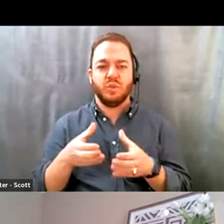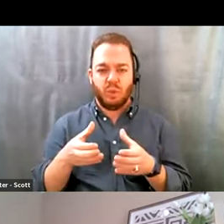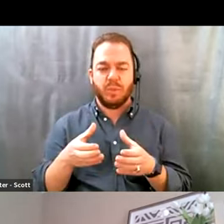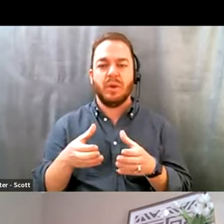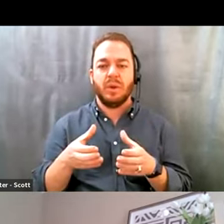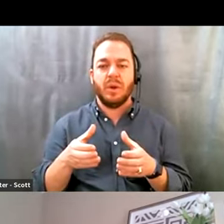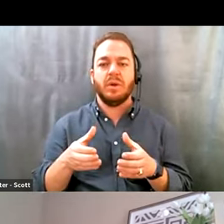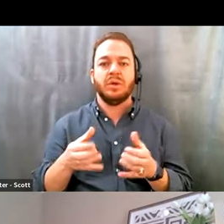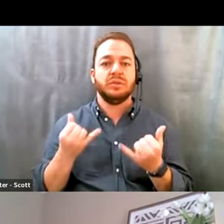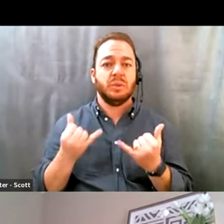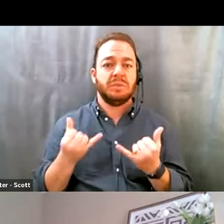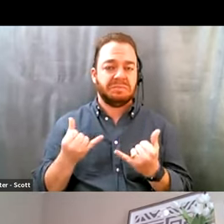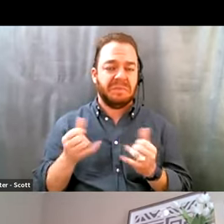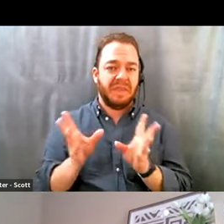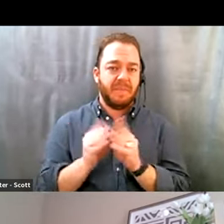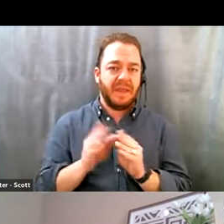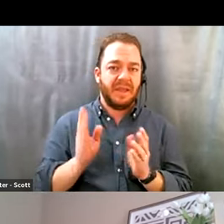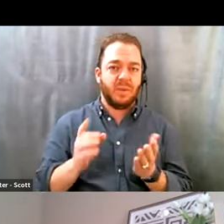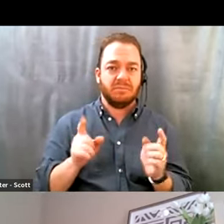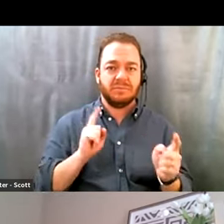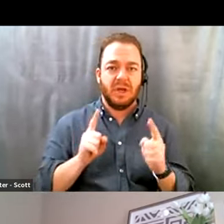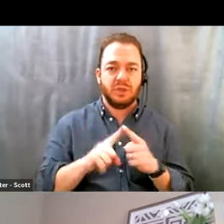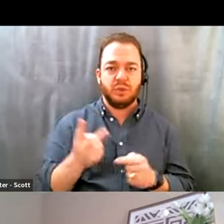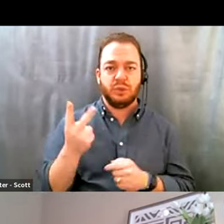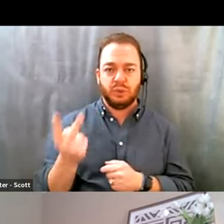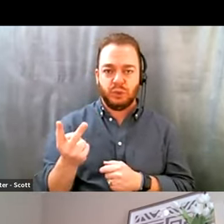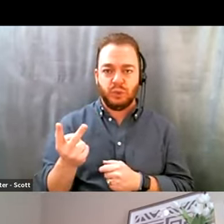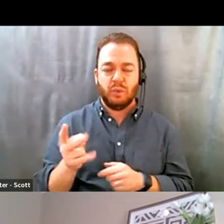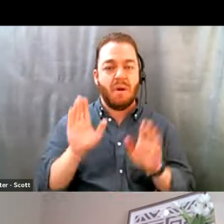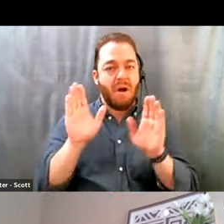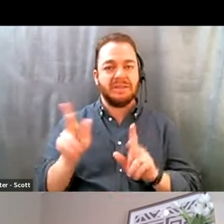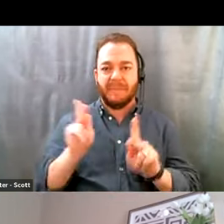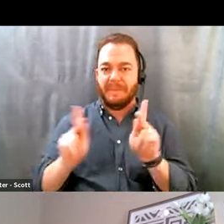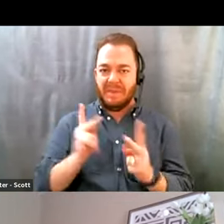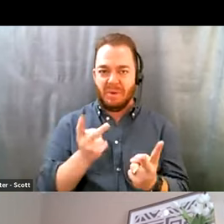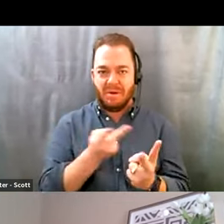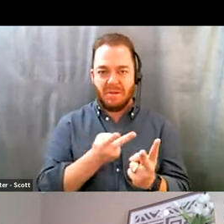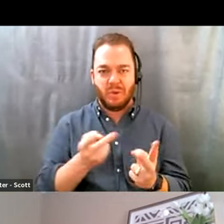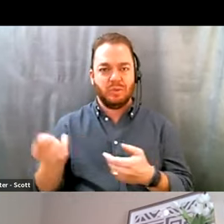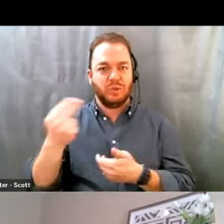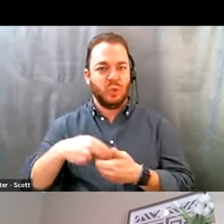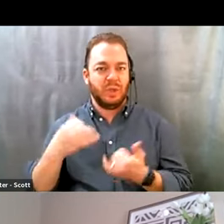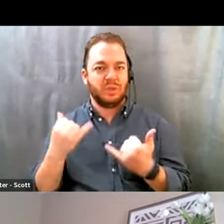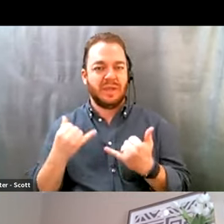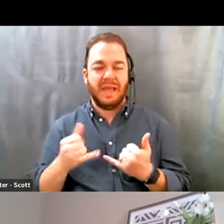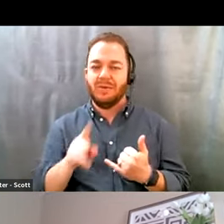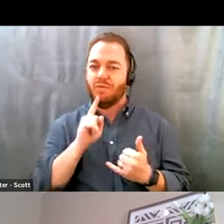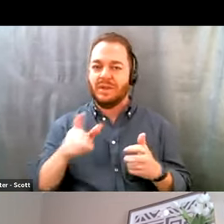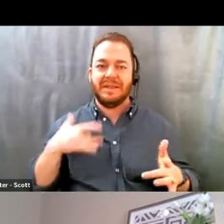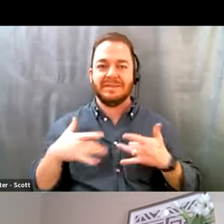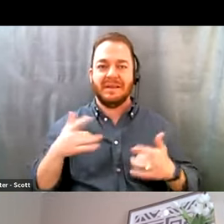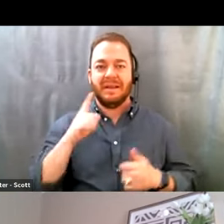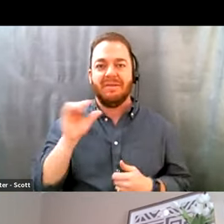the majority of our meeting talking with these two awesome people that have agreed to join us. So I'm really excited about